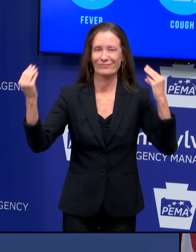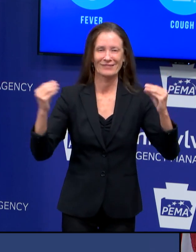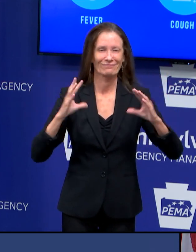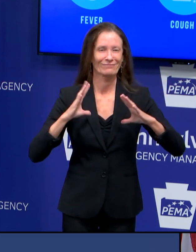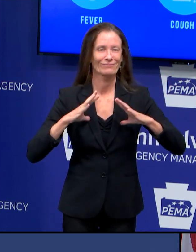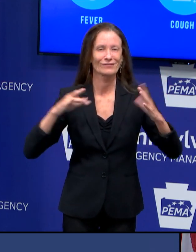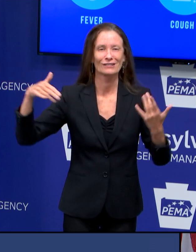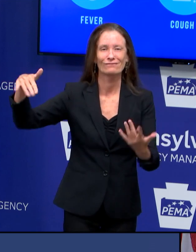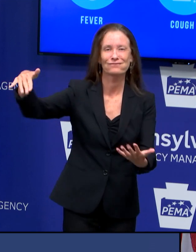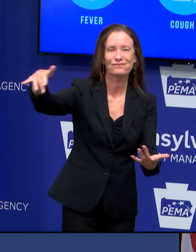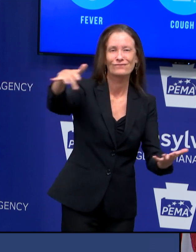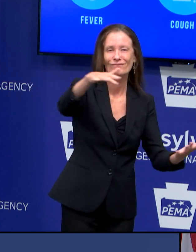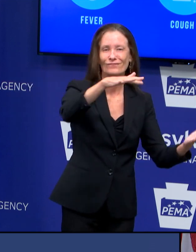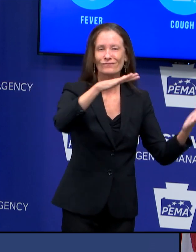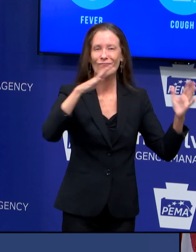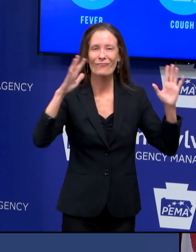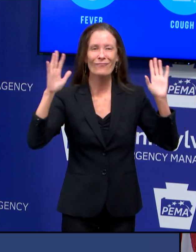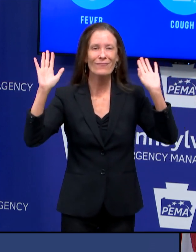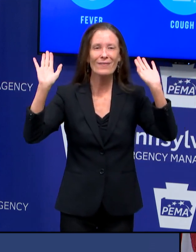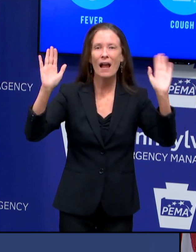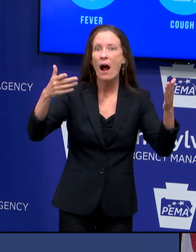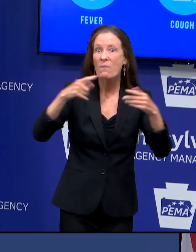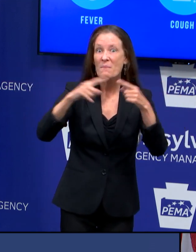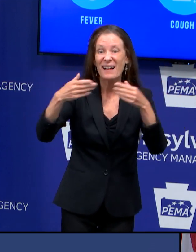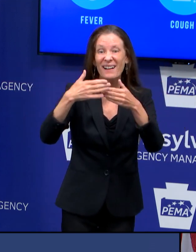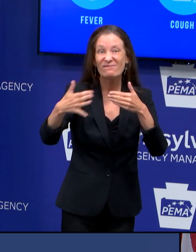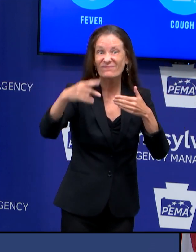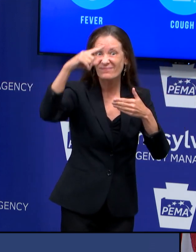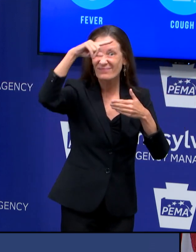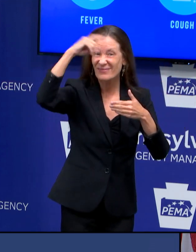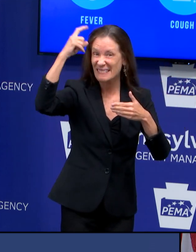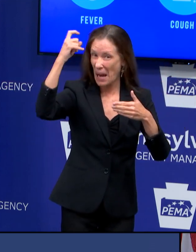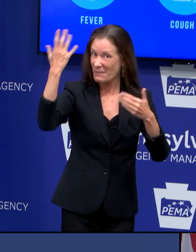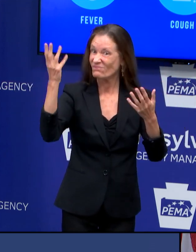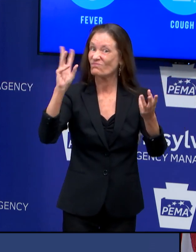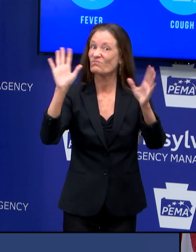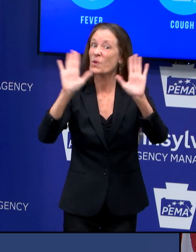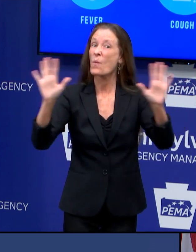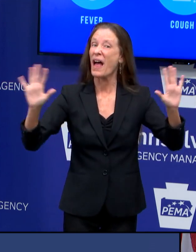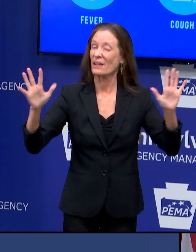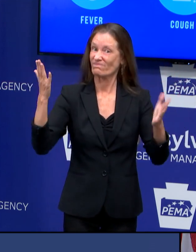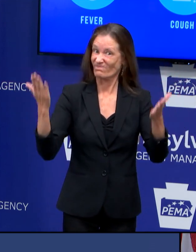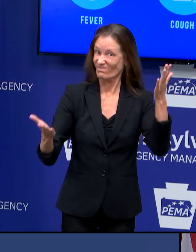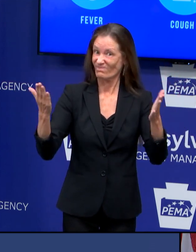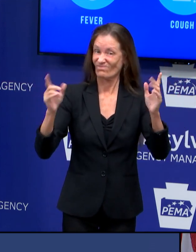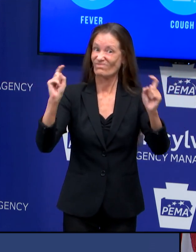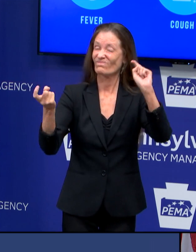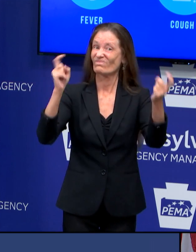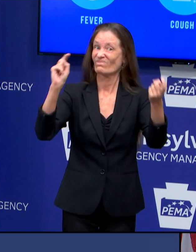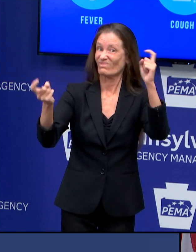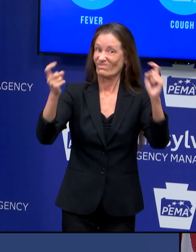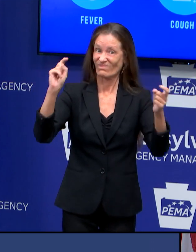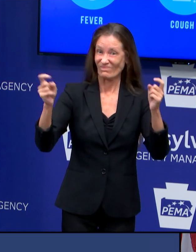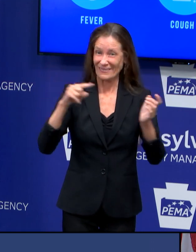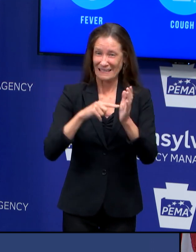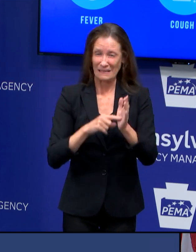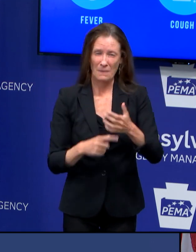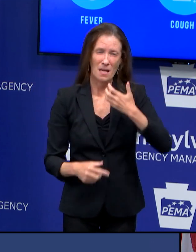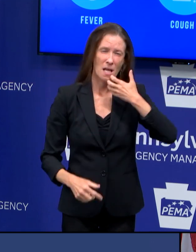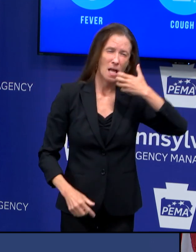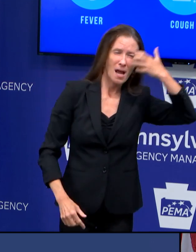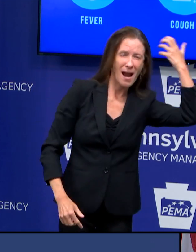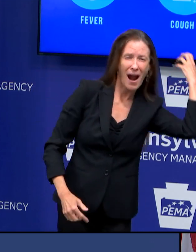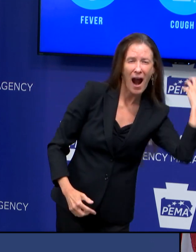weather. In Pennsylvania, as Jeff mentioned, we experience extreme heat and dangerous storms that sometimes bring flash